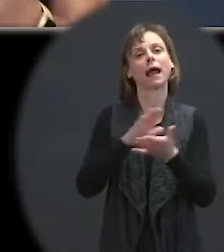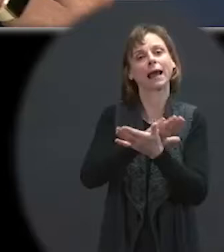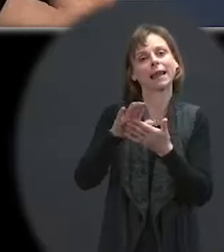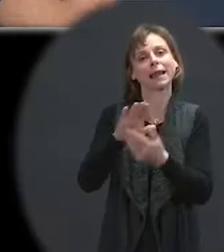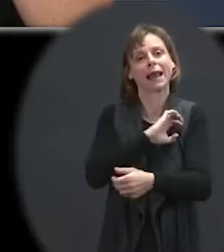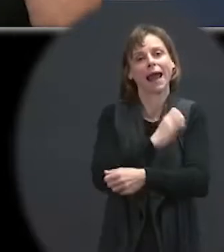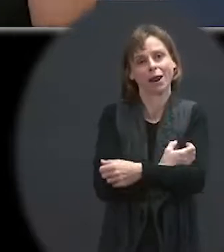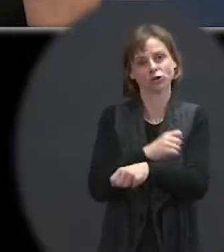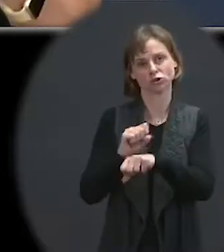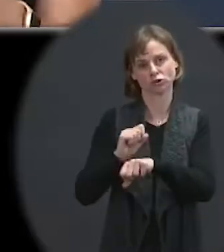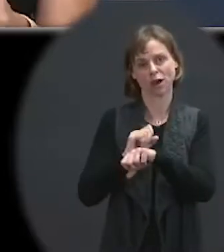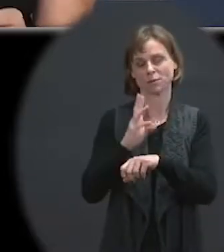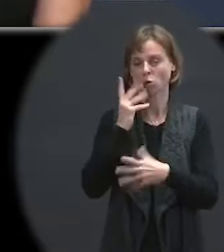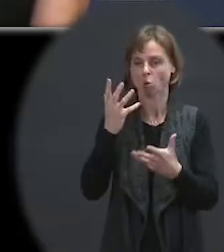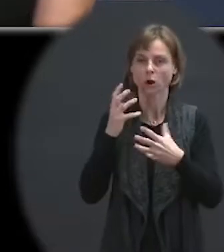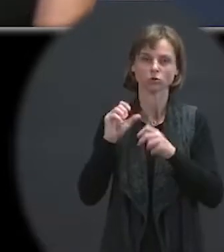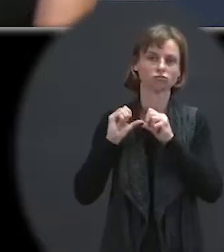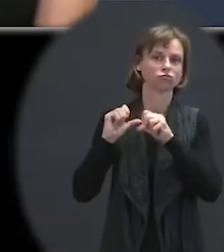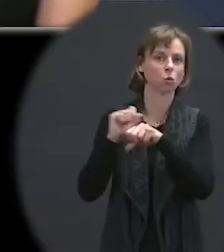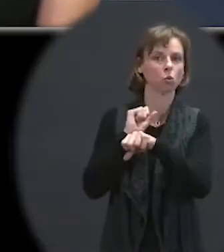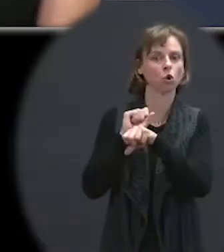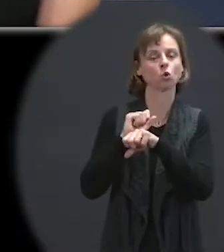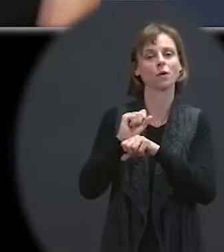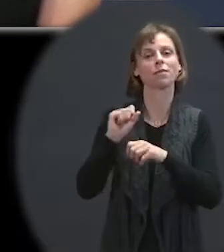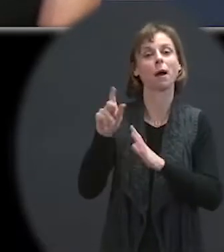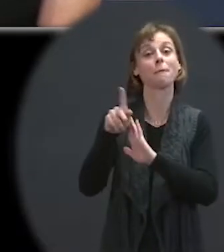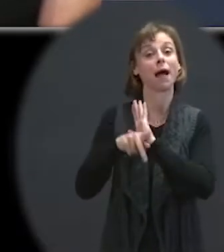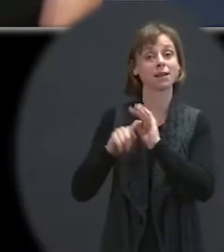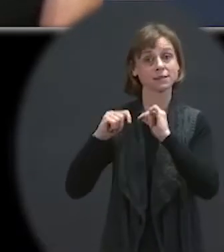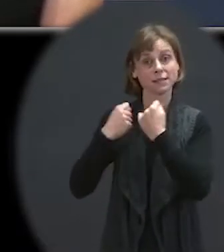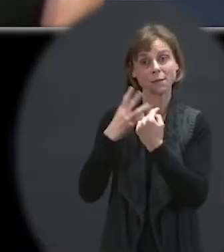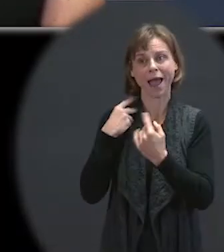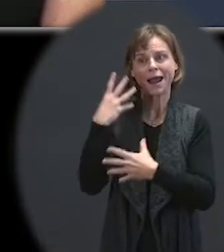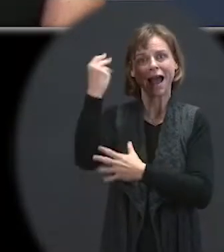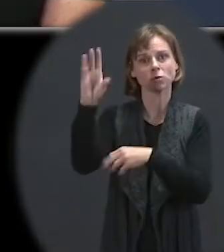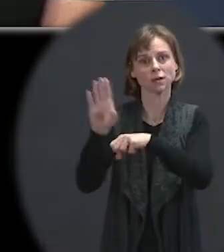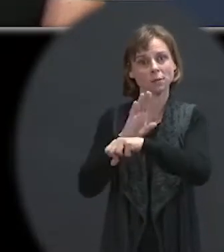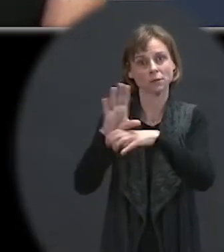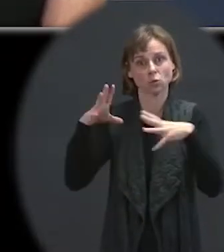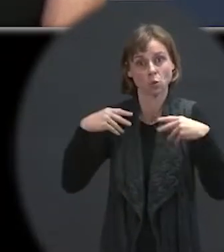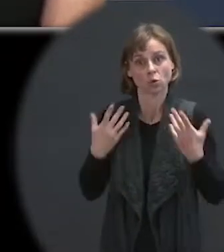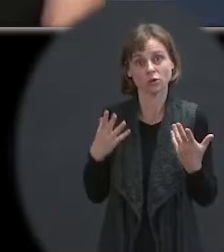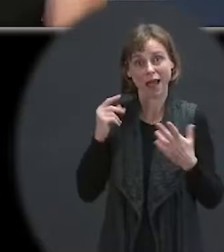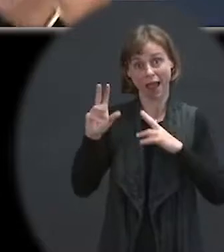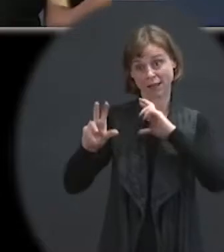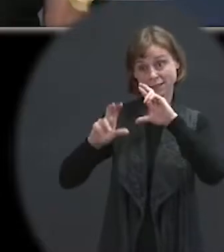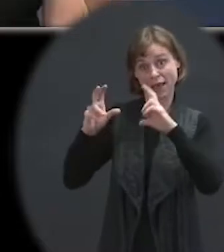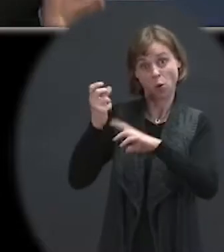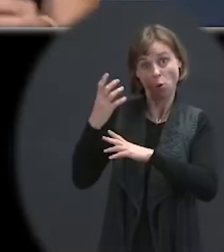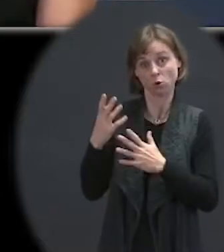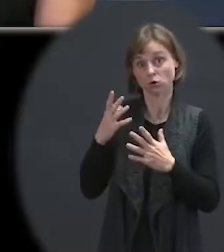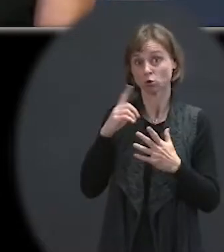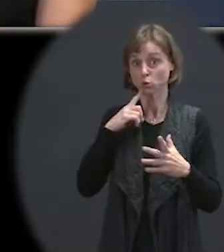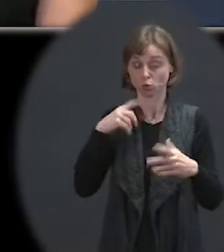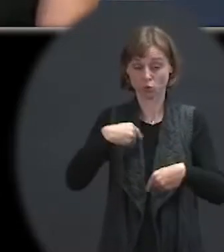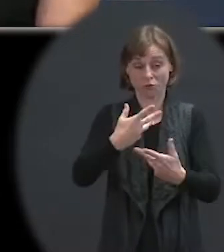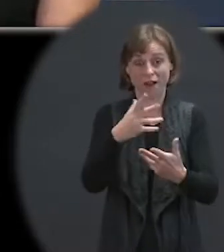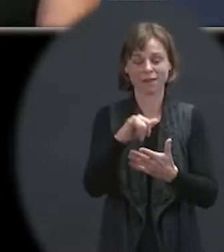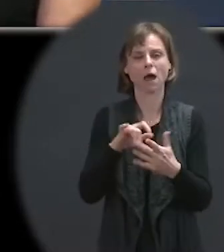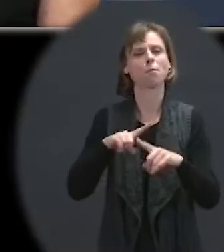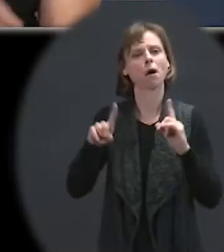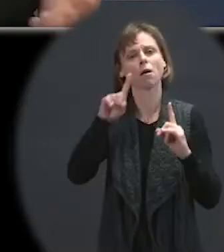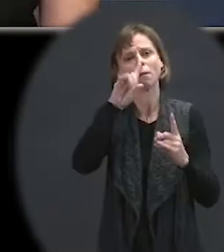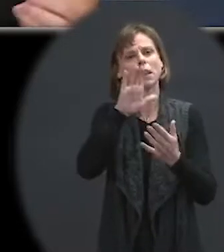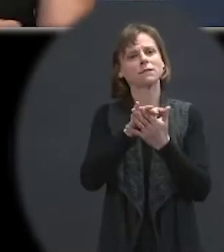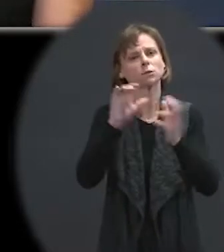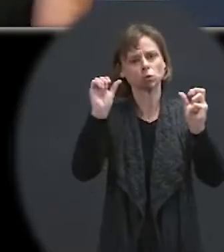continue to work with the policy team and outside stakeholders and experts on delivering on that in the months ahead. But he believes you can do both,